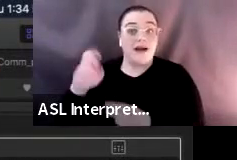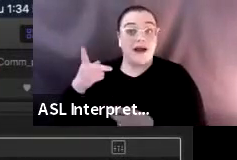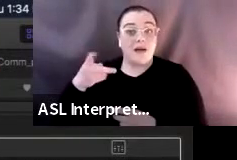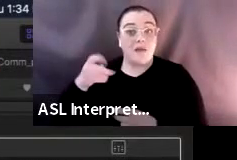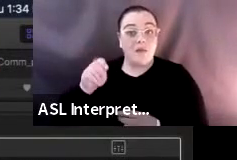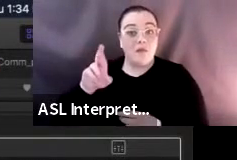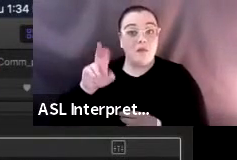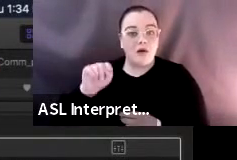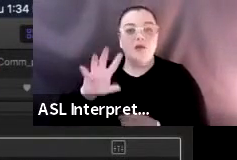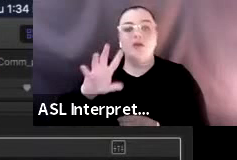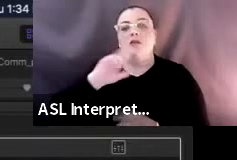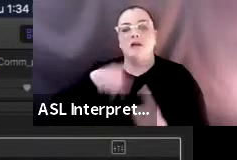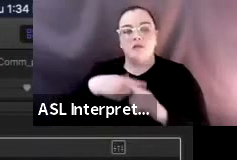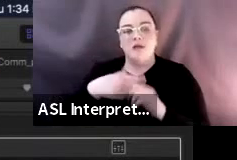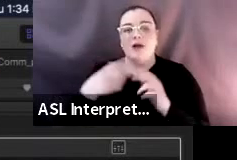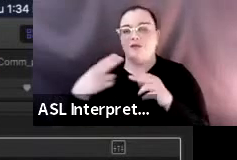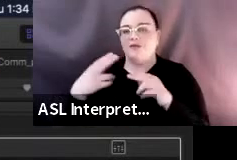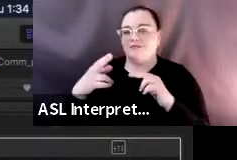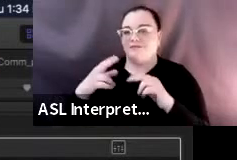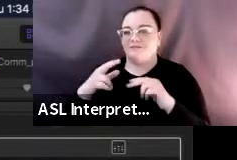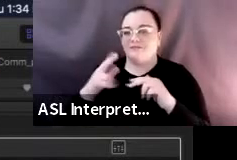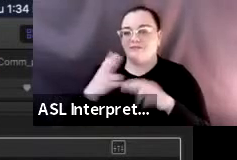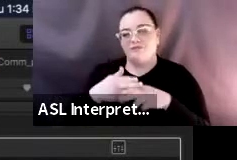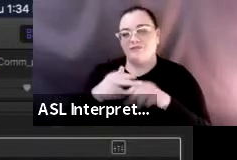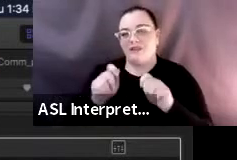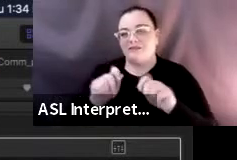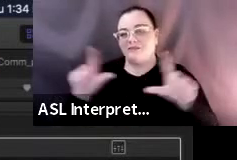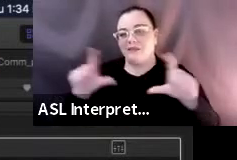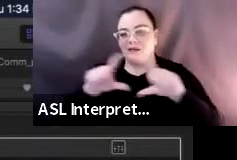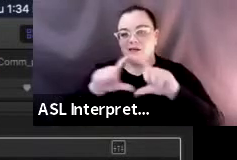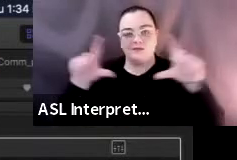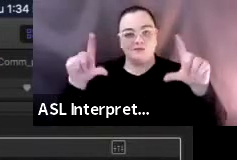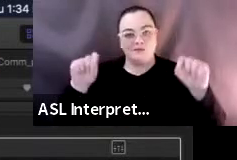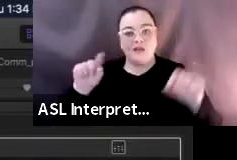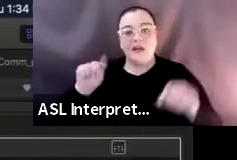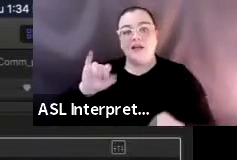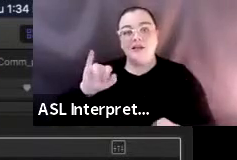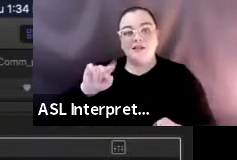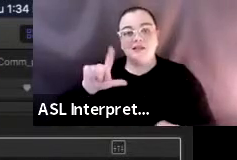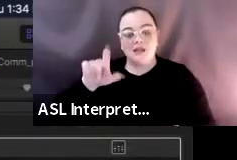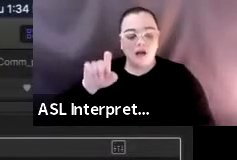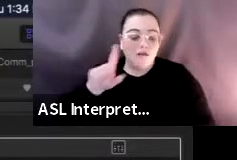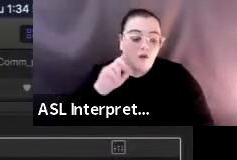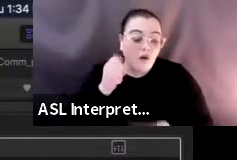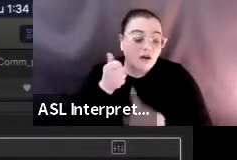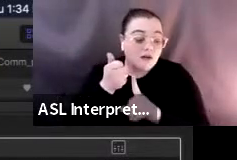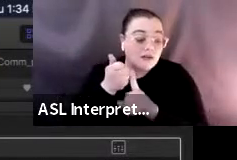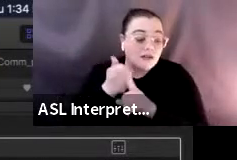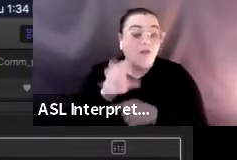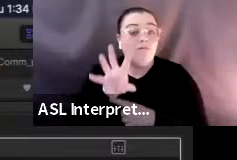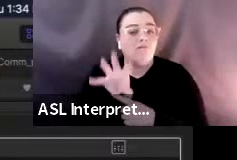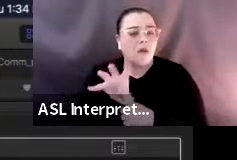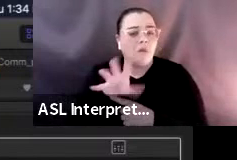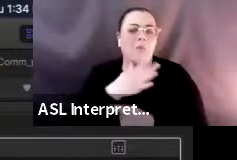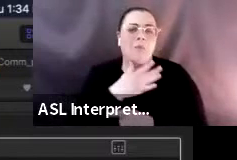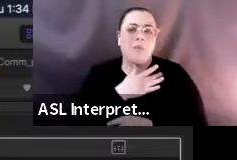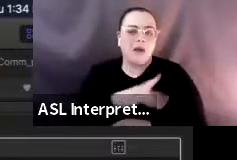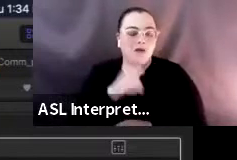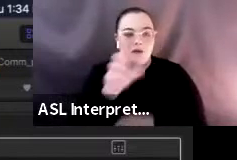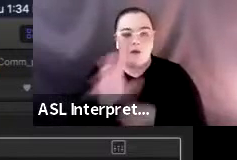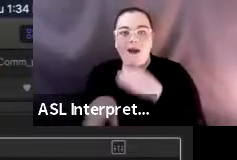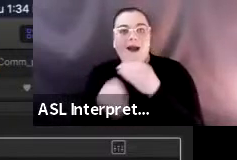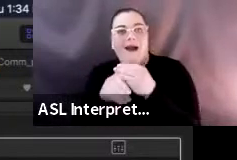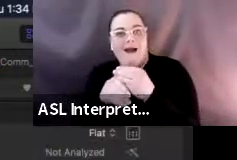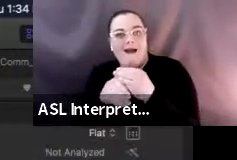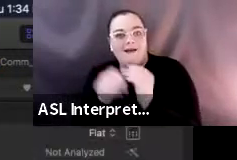So for self-tapes, most of the time you're probably not going to add any titles or graphics to them, but I want to go over it because you might